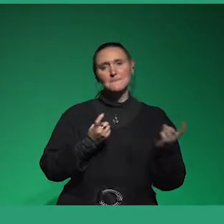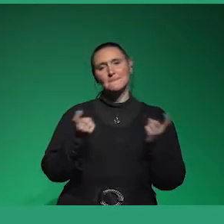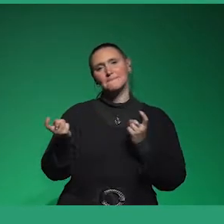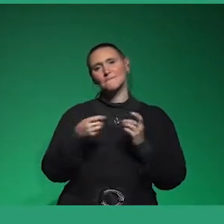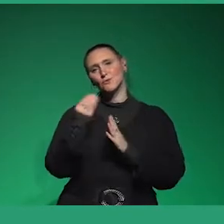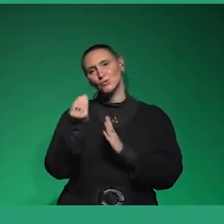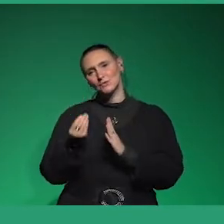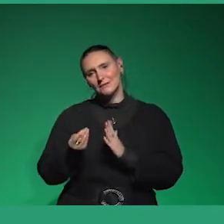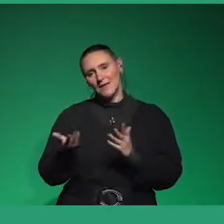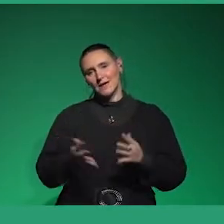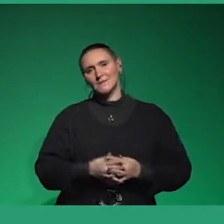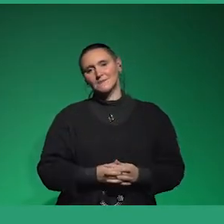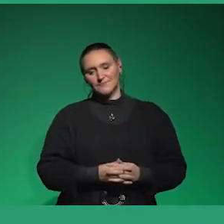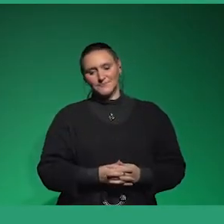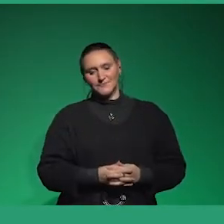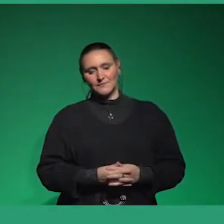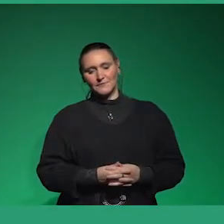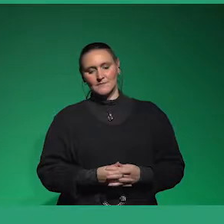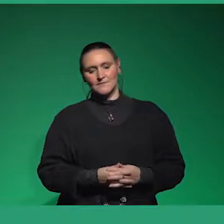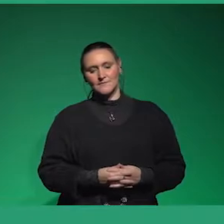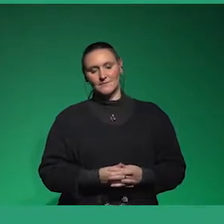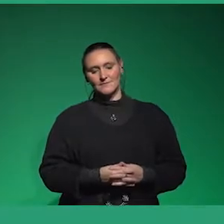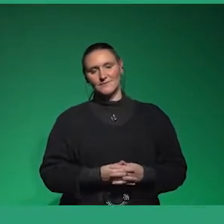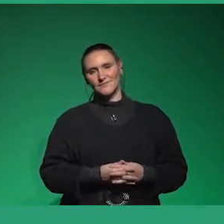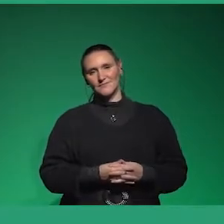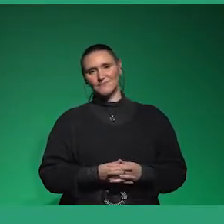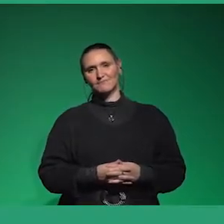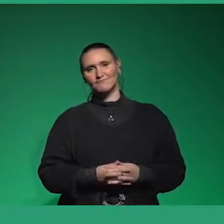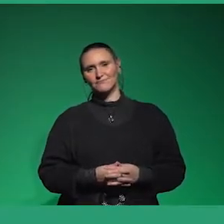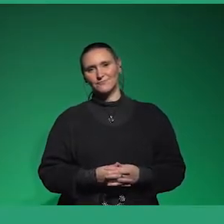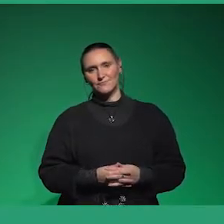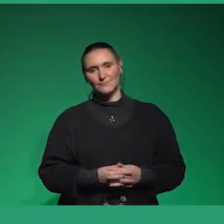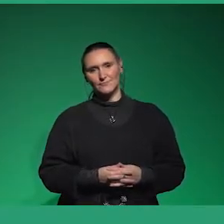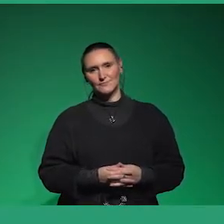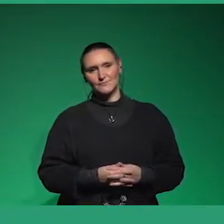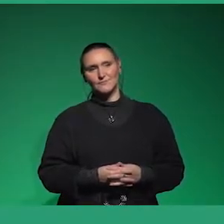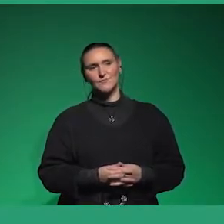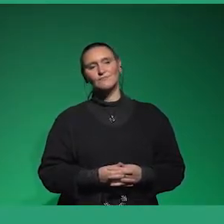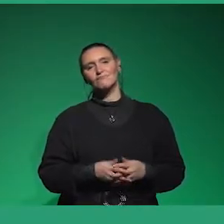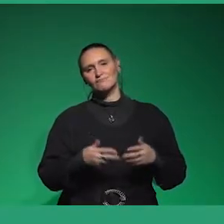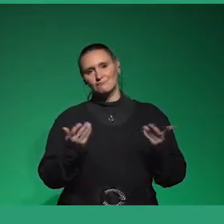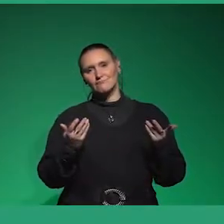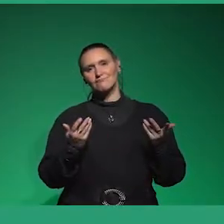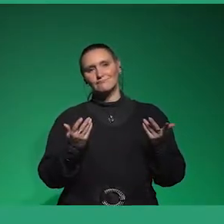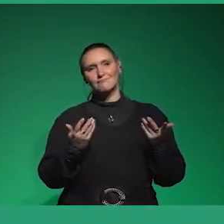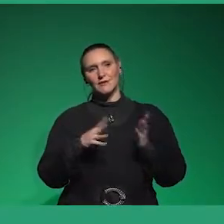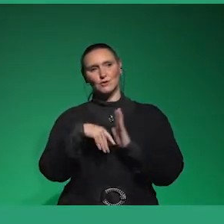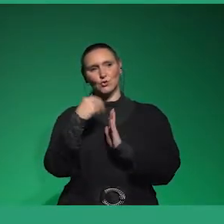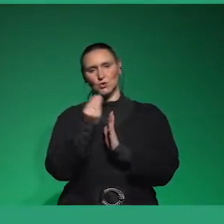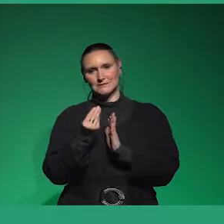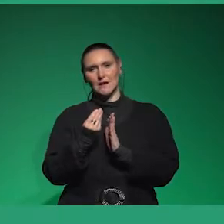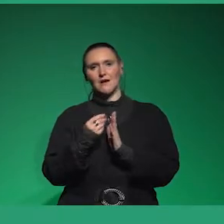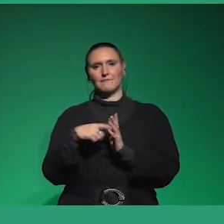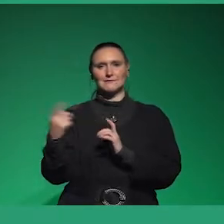also that stay there at least 2 weeks until 1 month. And then they will